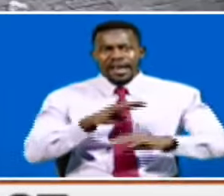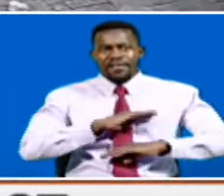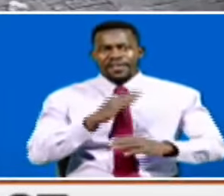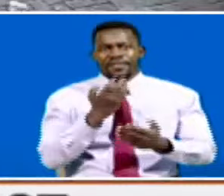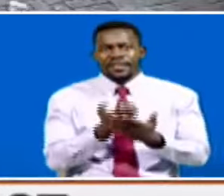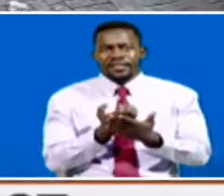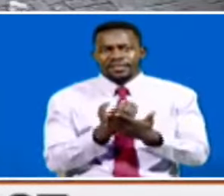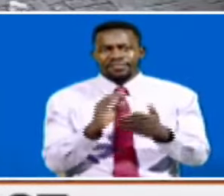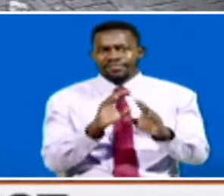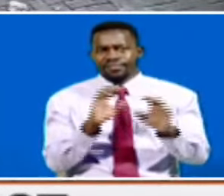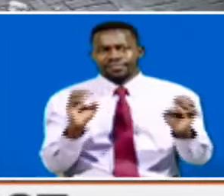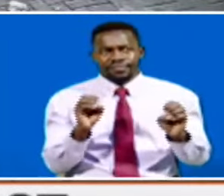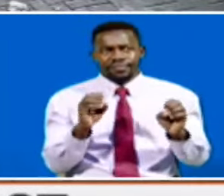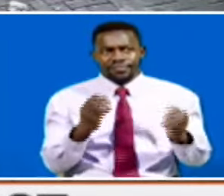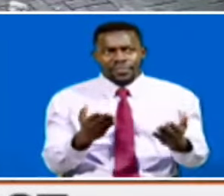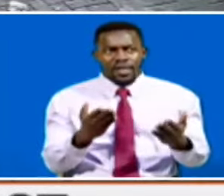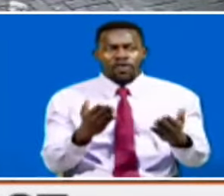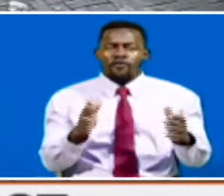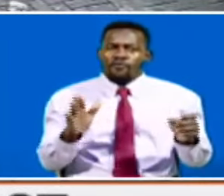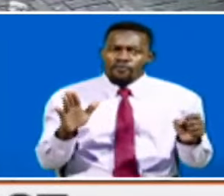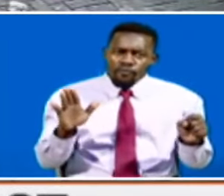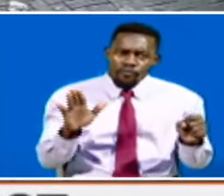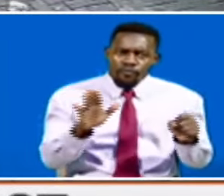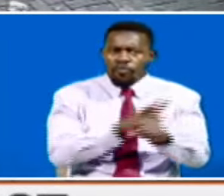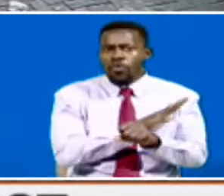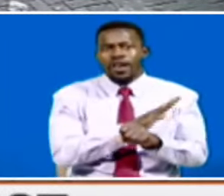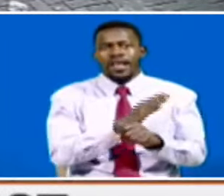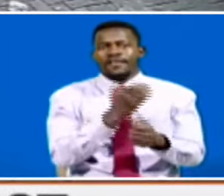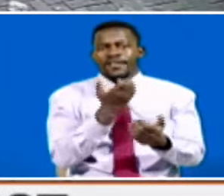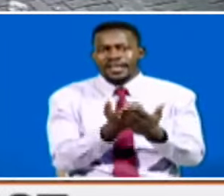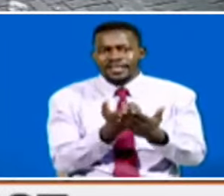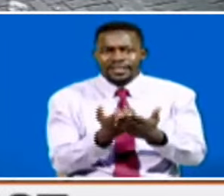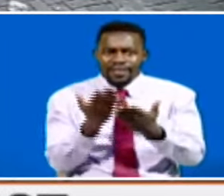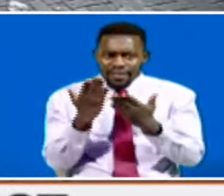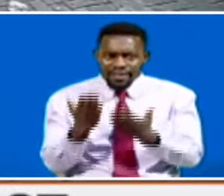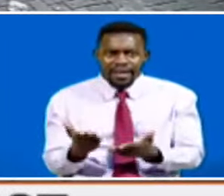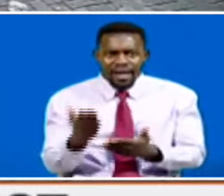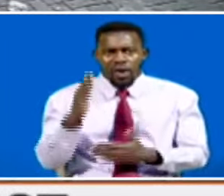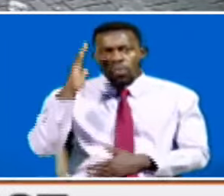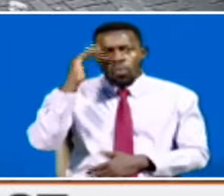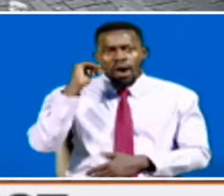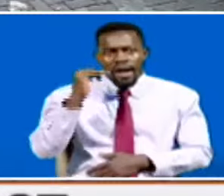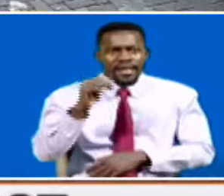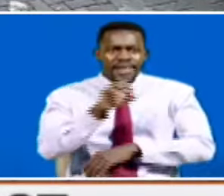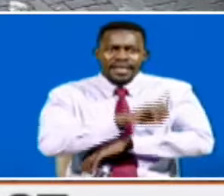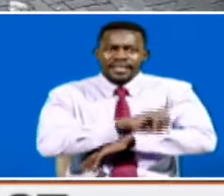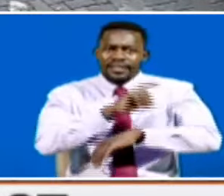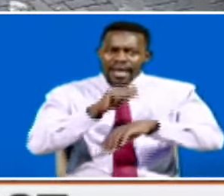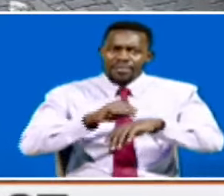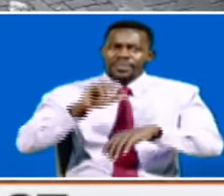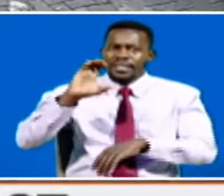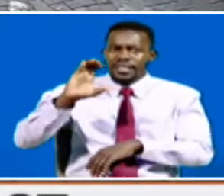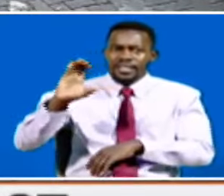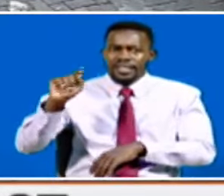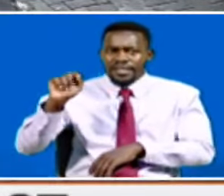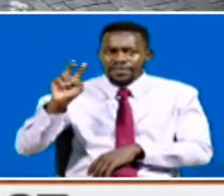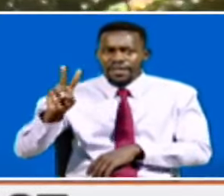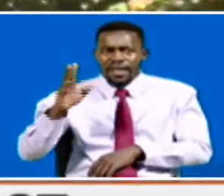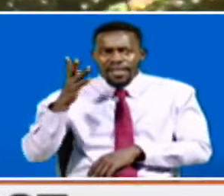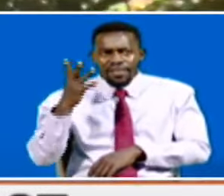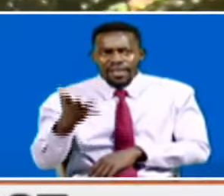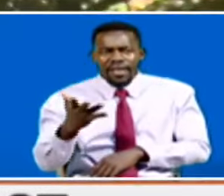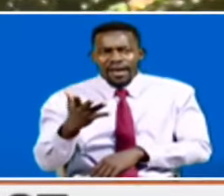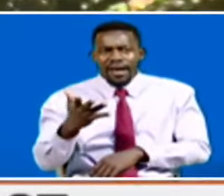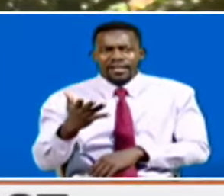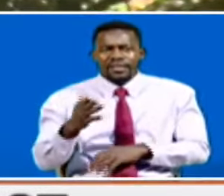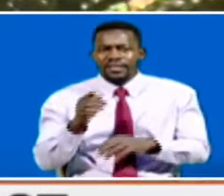evidence. That thing was in the full glare of media. It was there done during the day. The CCTVs are there. My friend, we are dealing with a